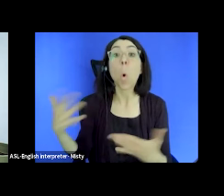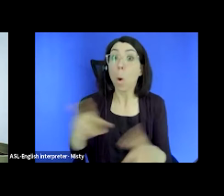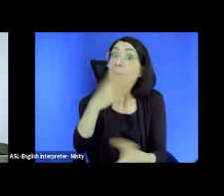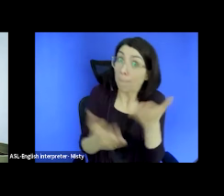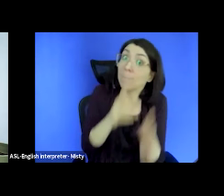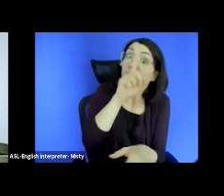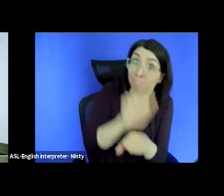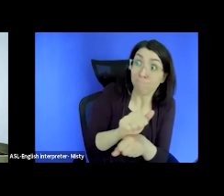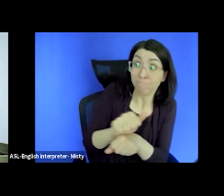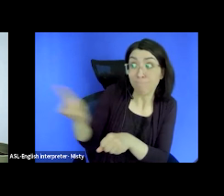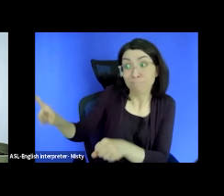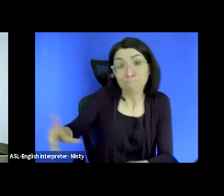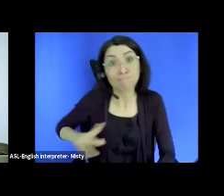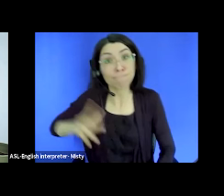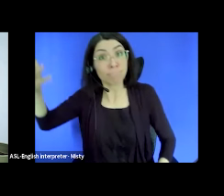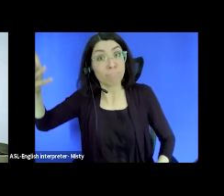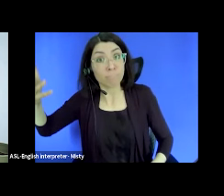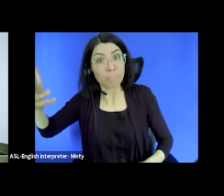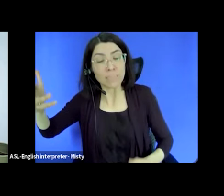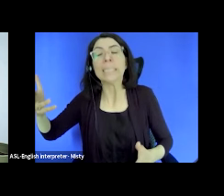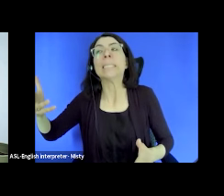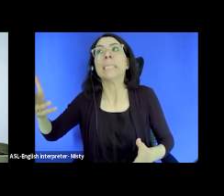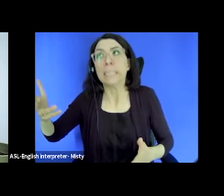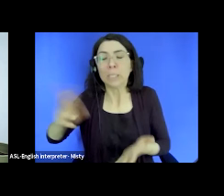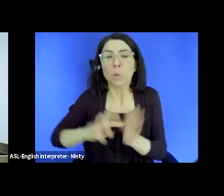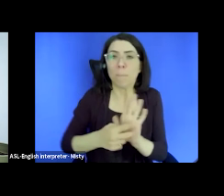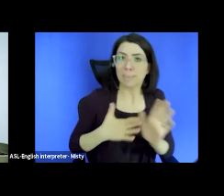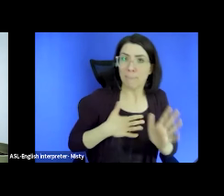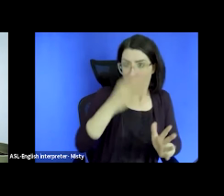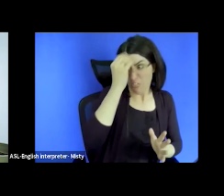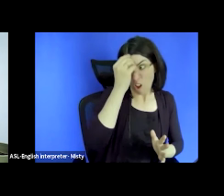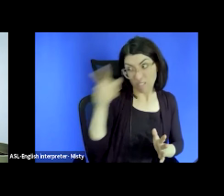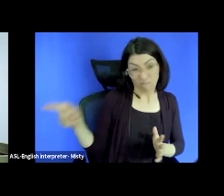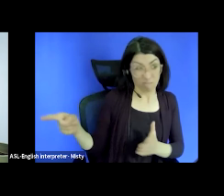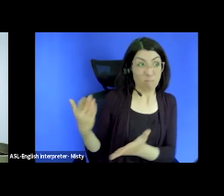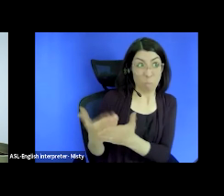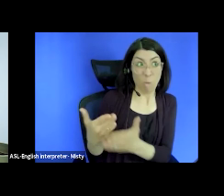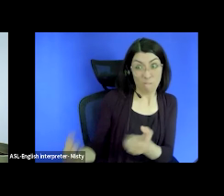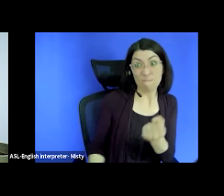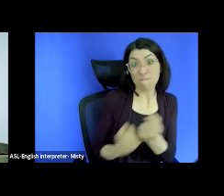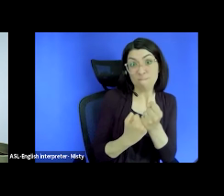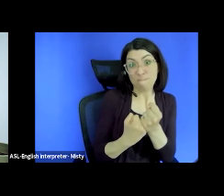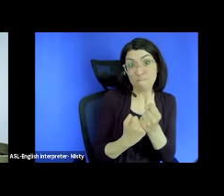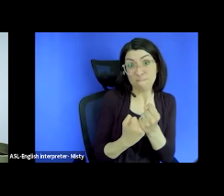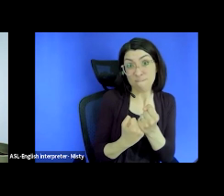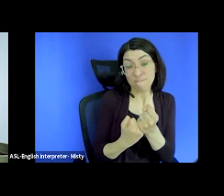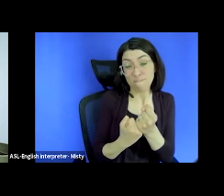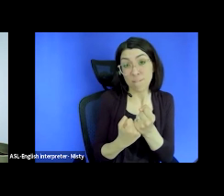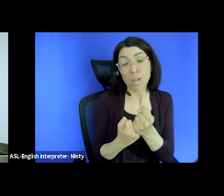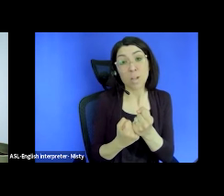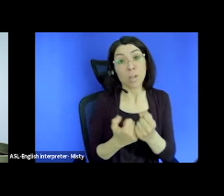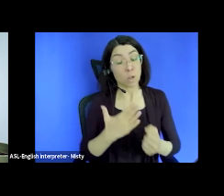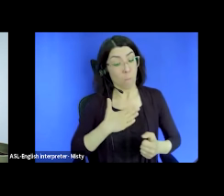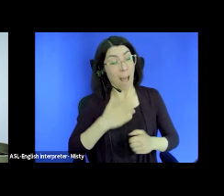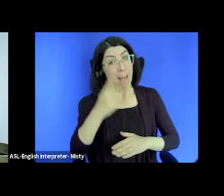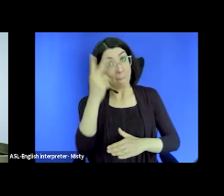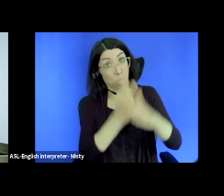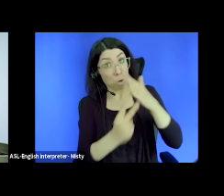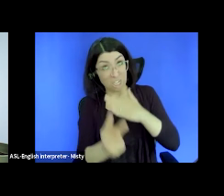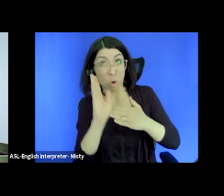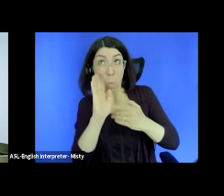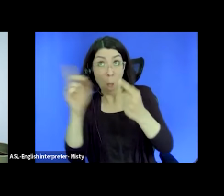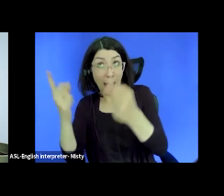it. So how much was your original prediction? How much did your original prediction come true? 0%. And